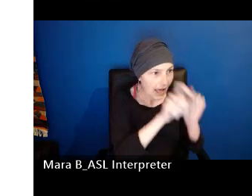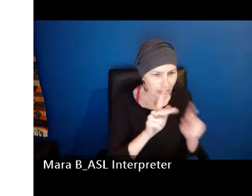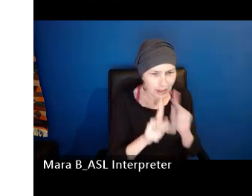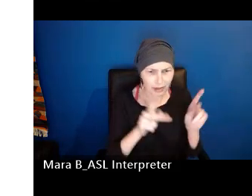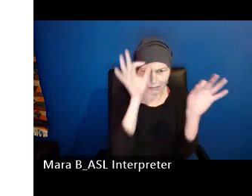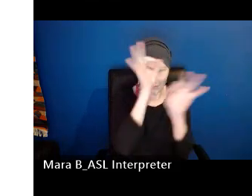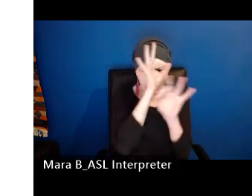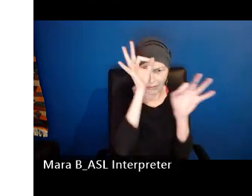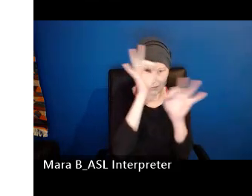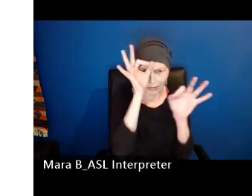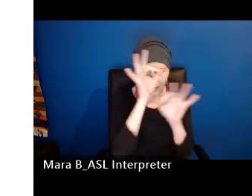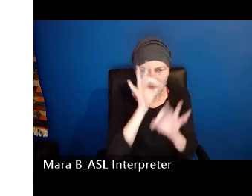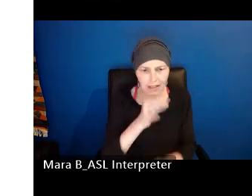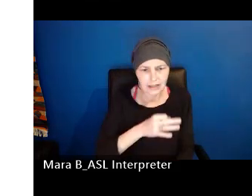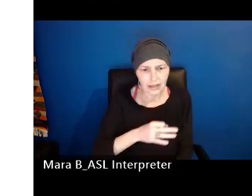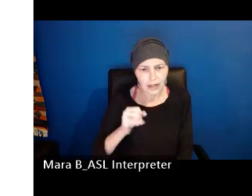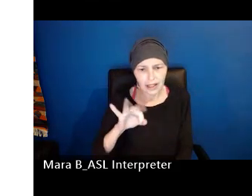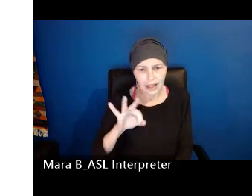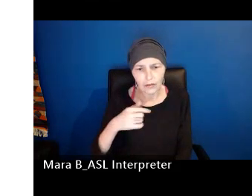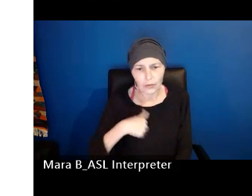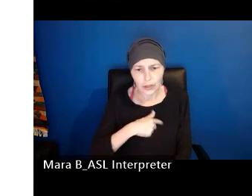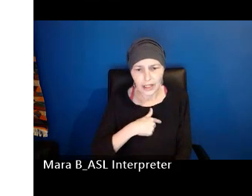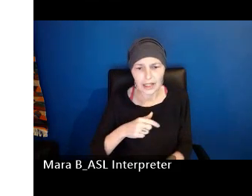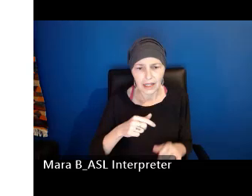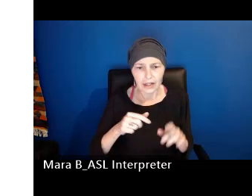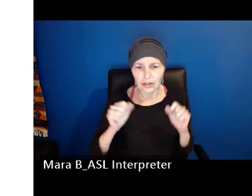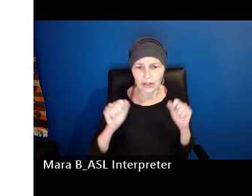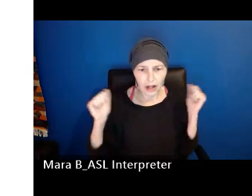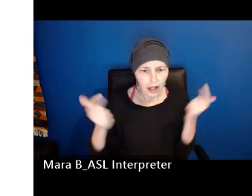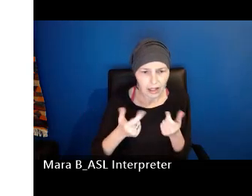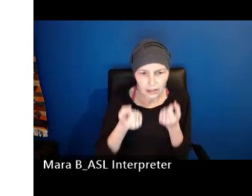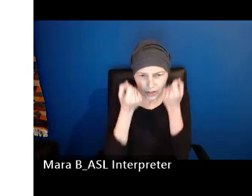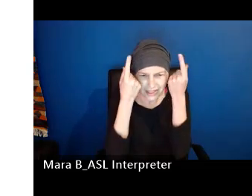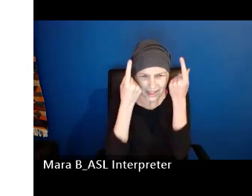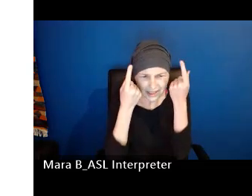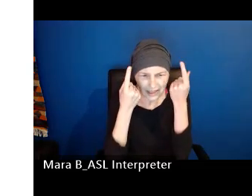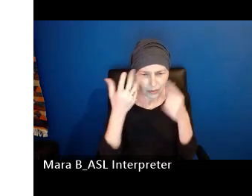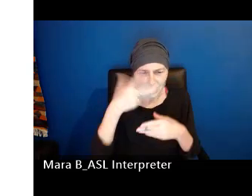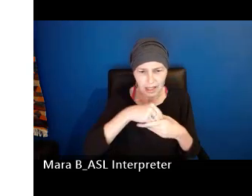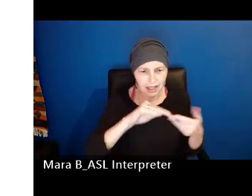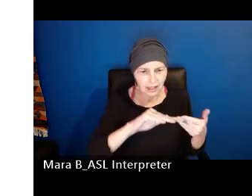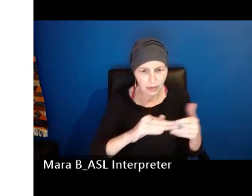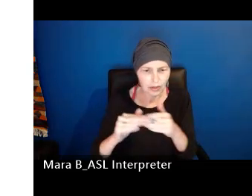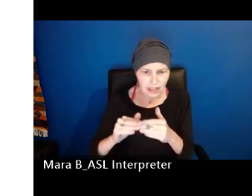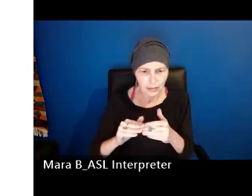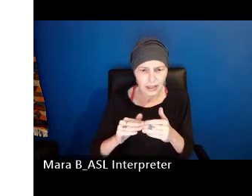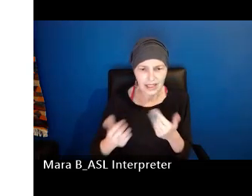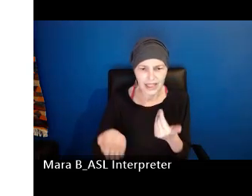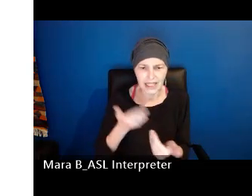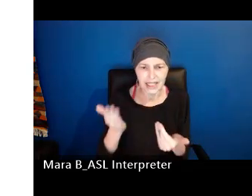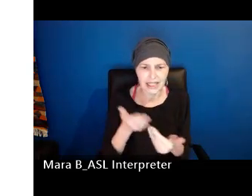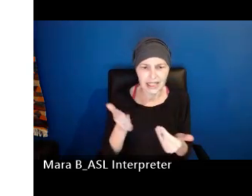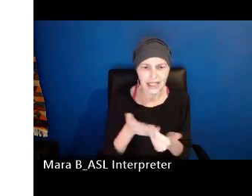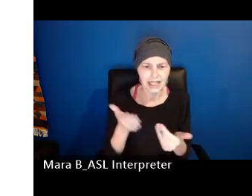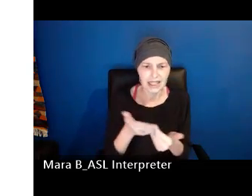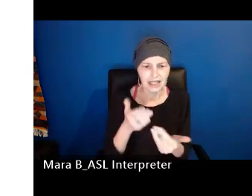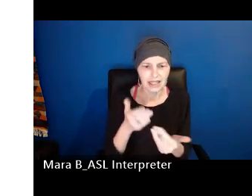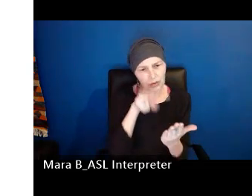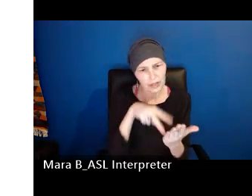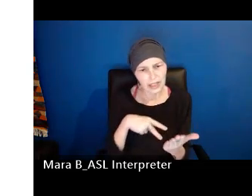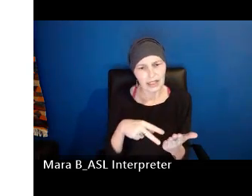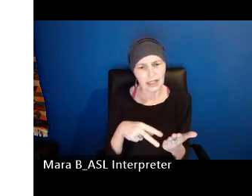should be written where we, as the lay person in the community, can understand. It should be done on more